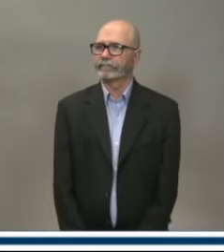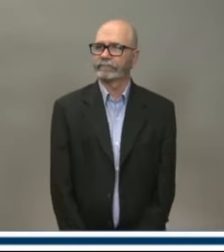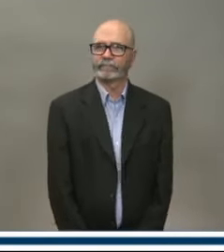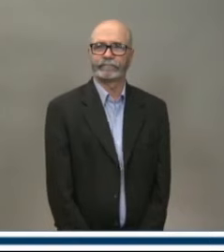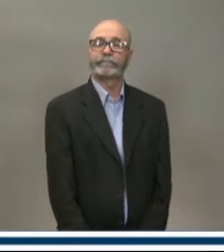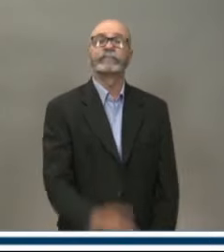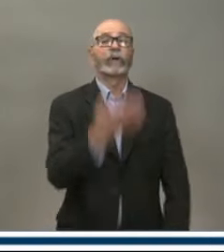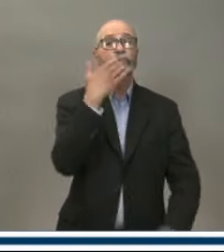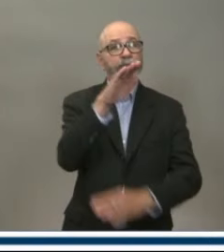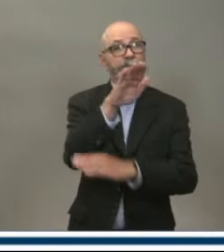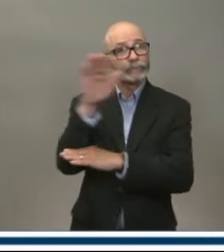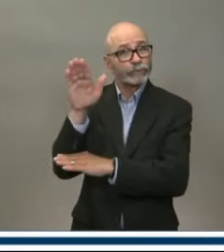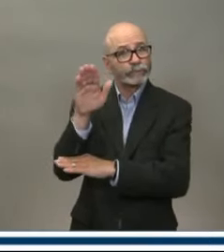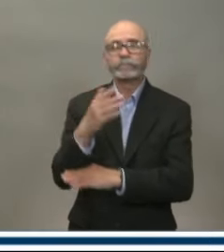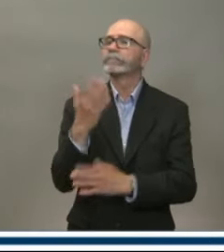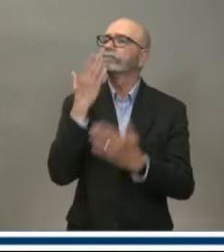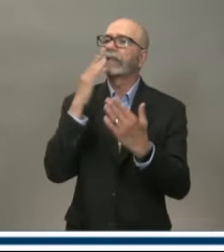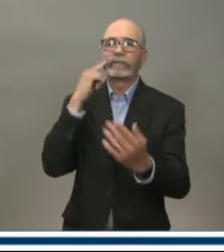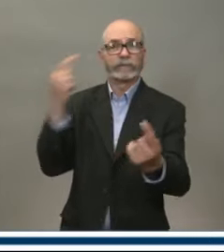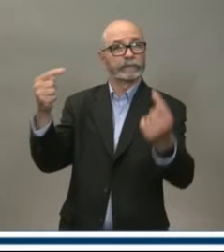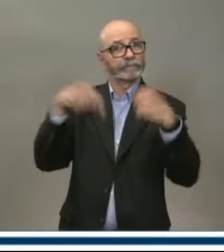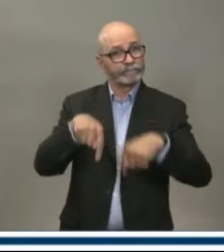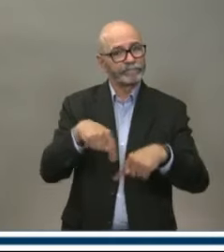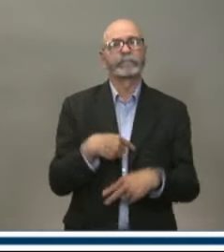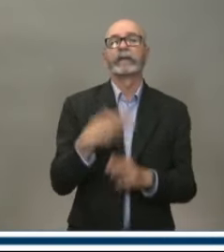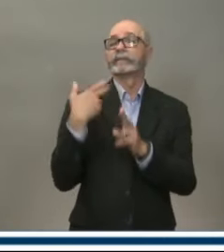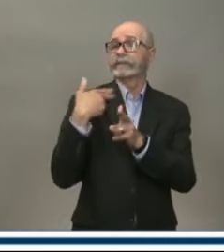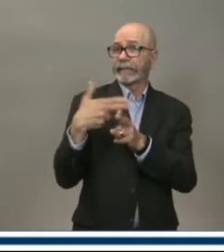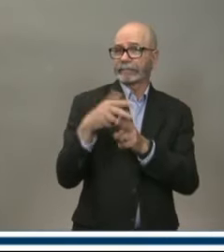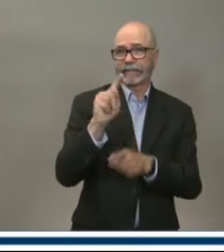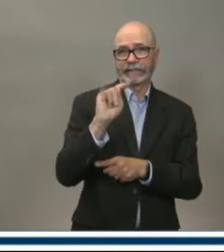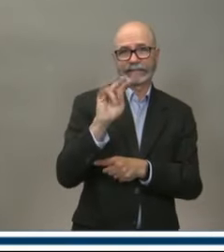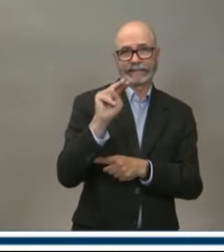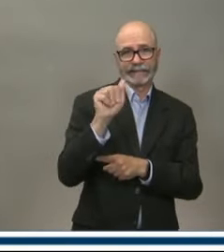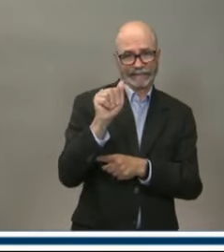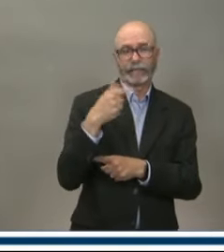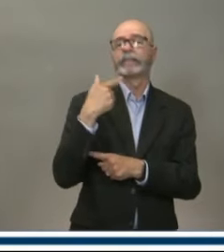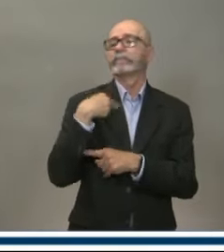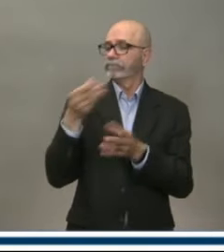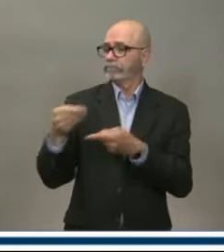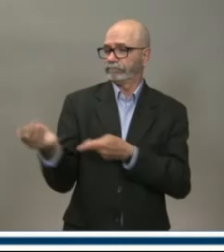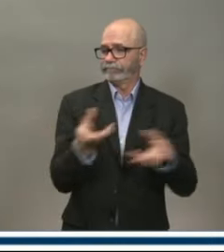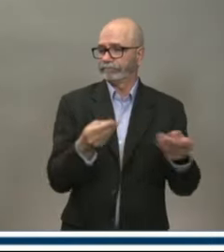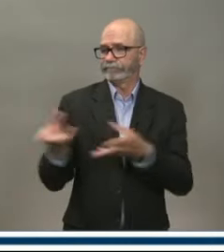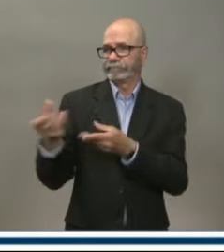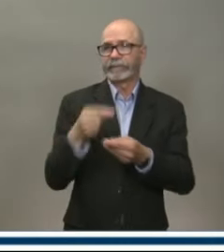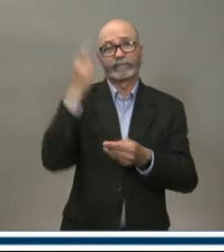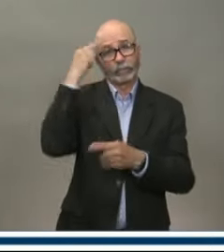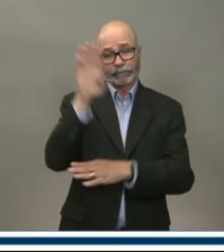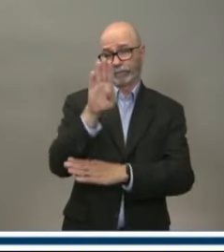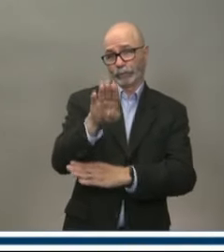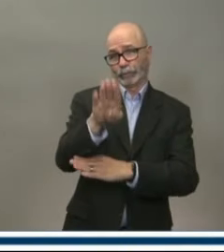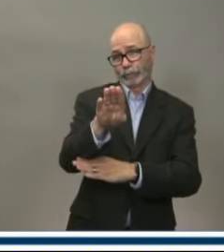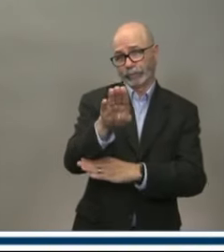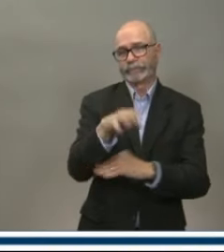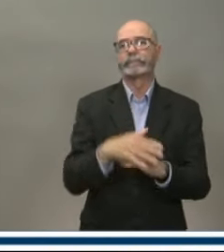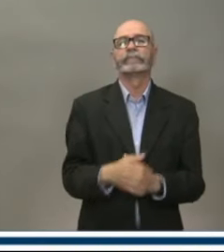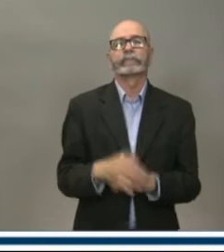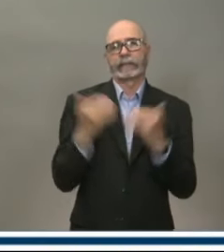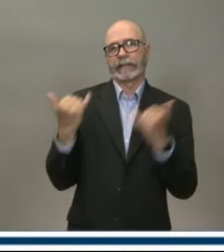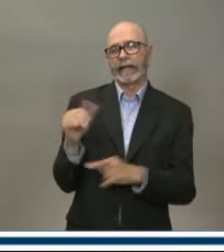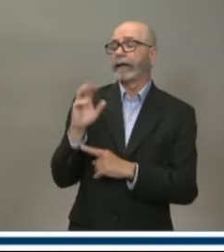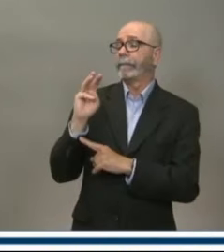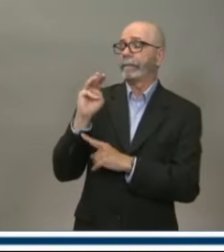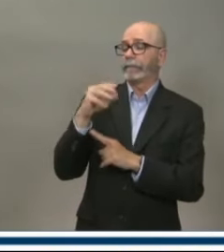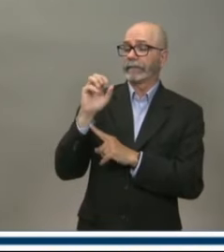Good afternoon and thank you for joining us. My name is Tina Tebow and I will be your moderator for this afternoon's news conference. Joining us today, the Honourable Stephen McNeil,